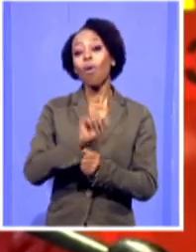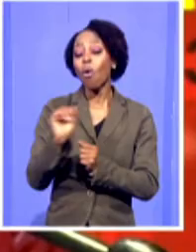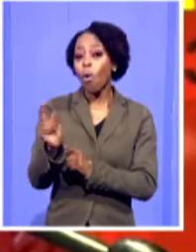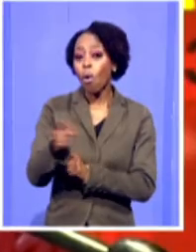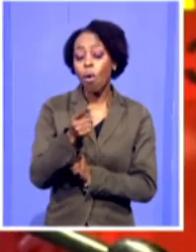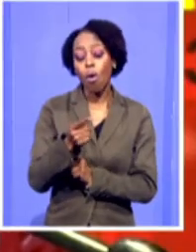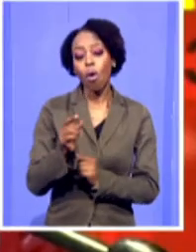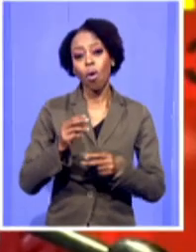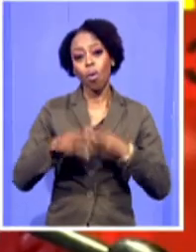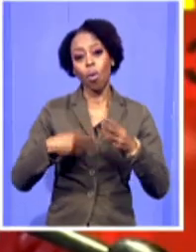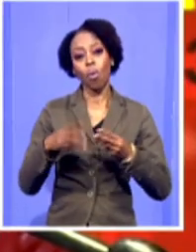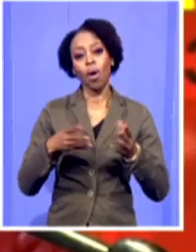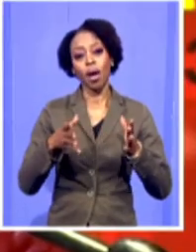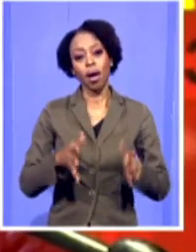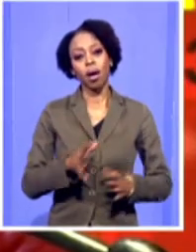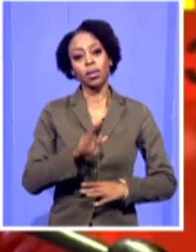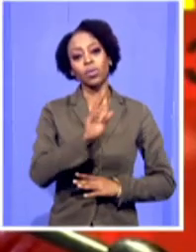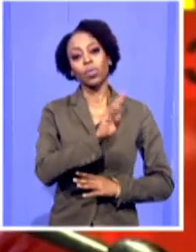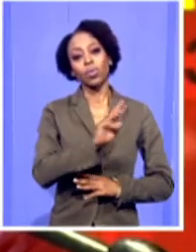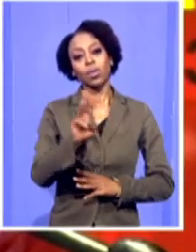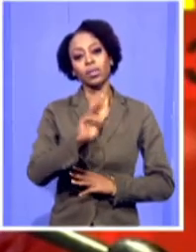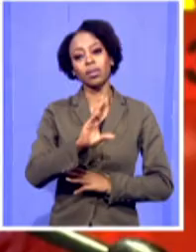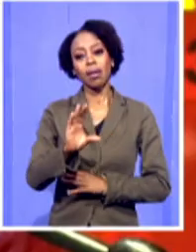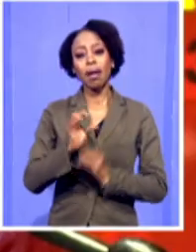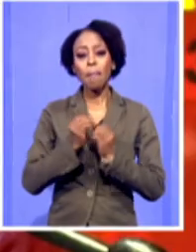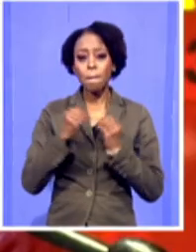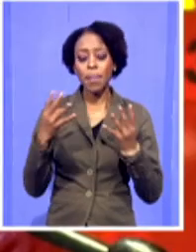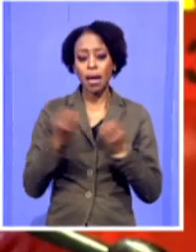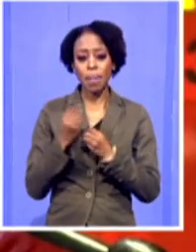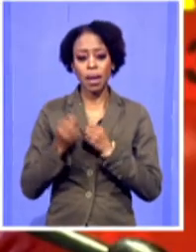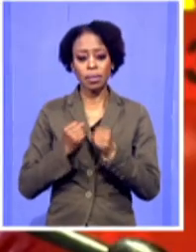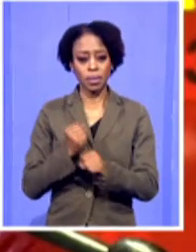up and down the Western Cape over many years.